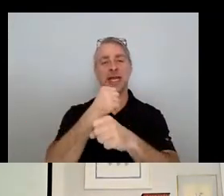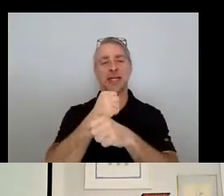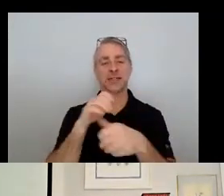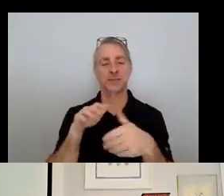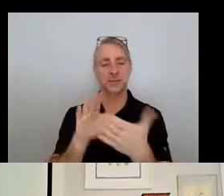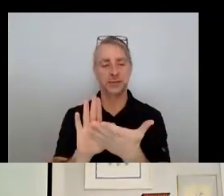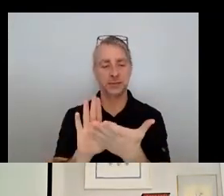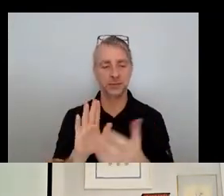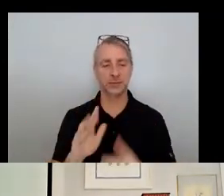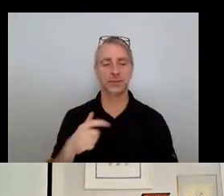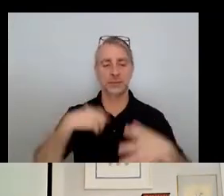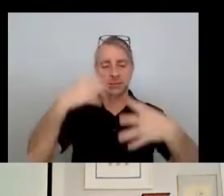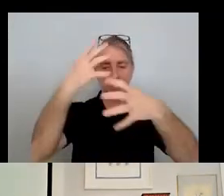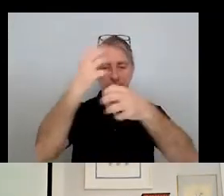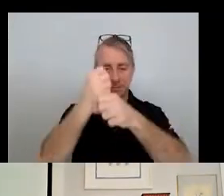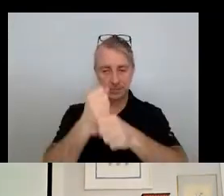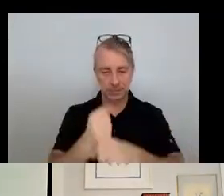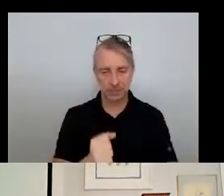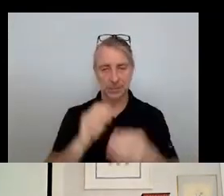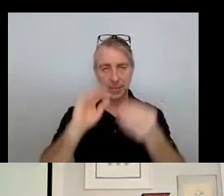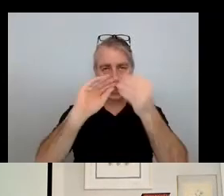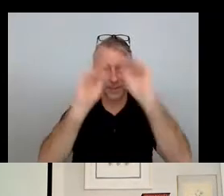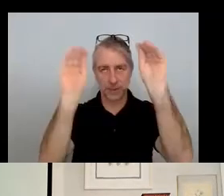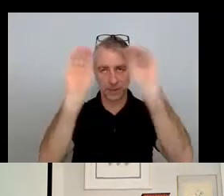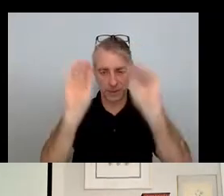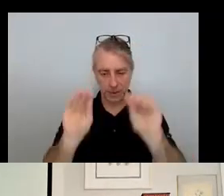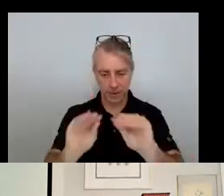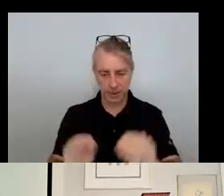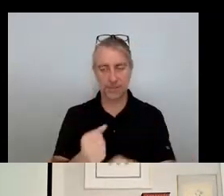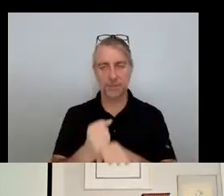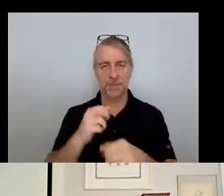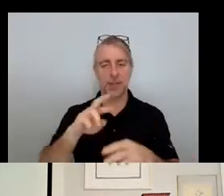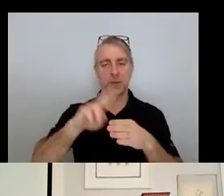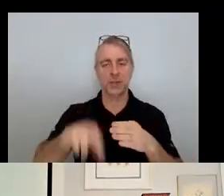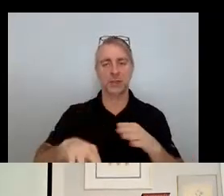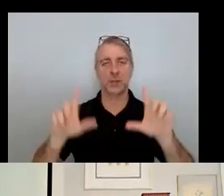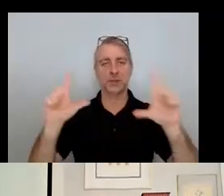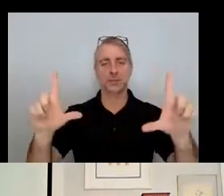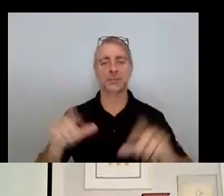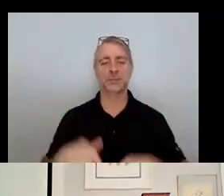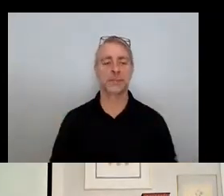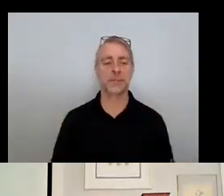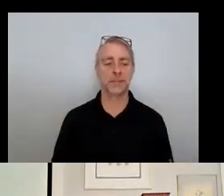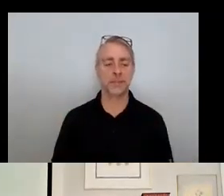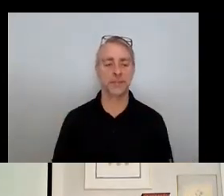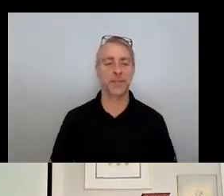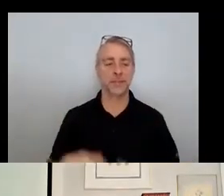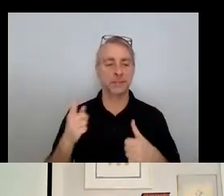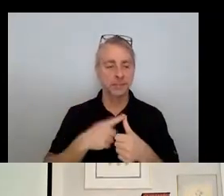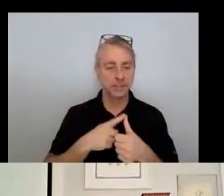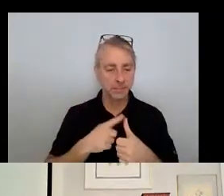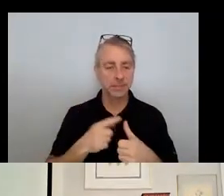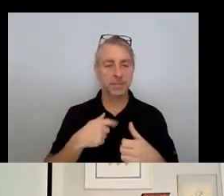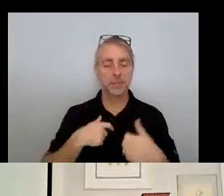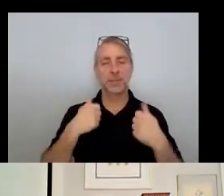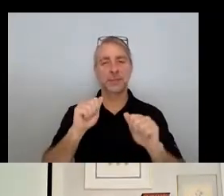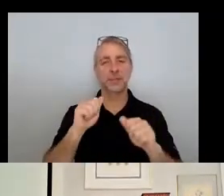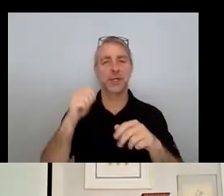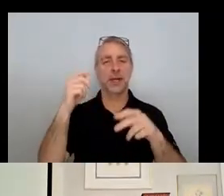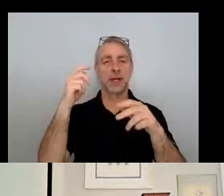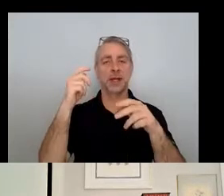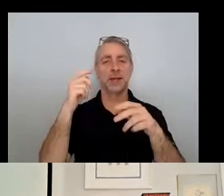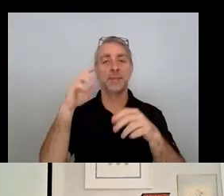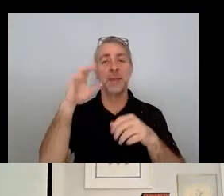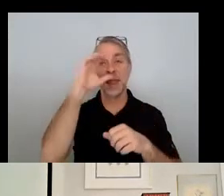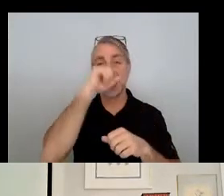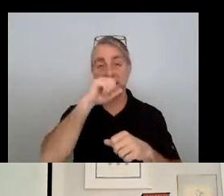of studies. And these methods include methods for estimating an average effect and the variance